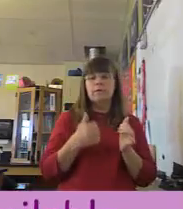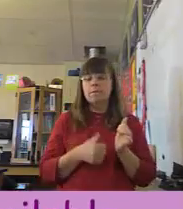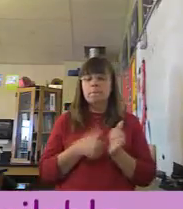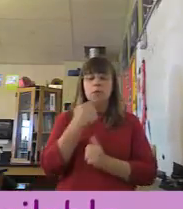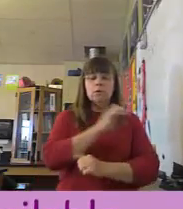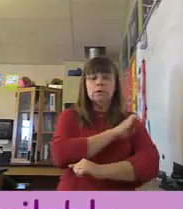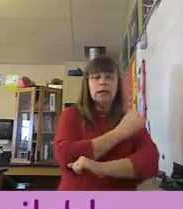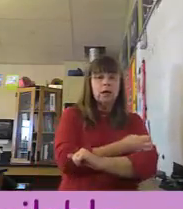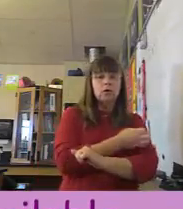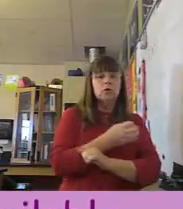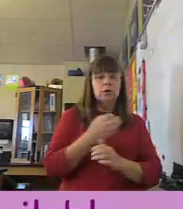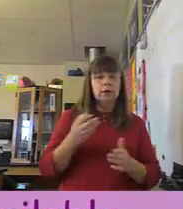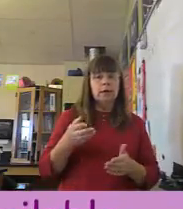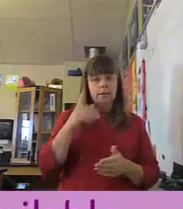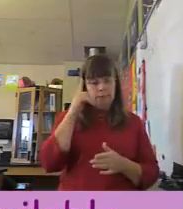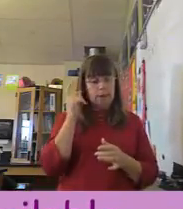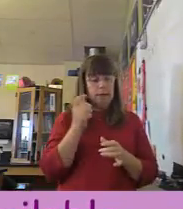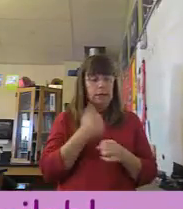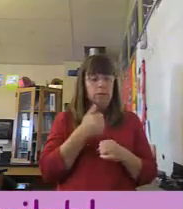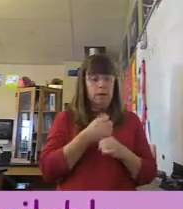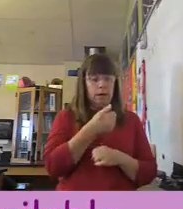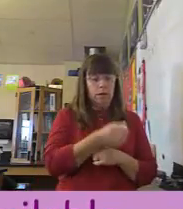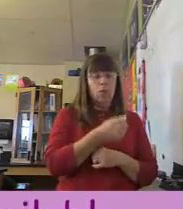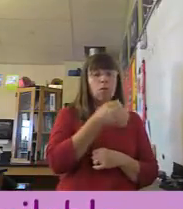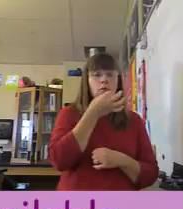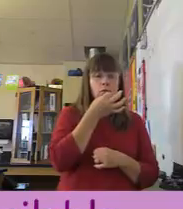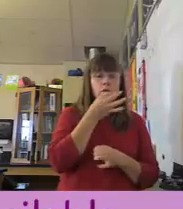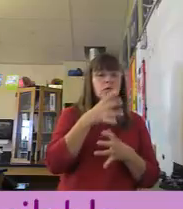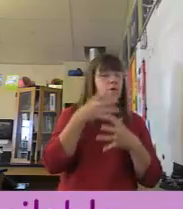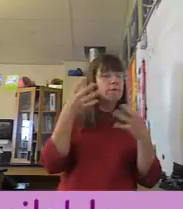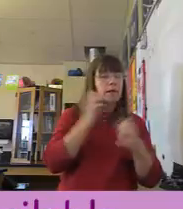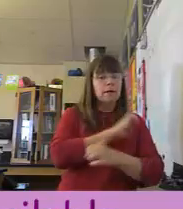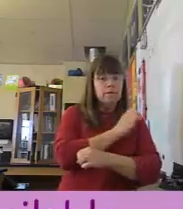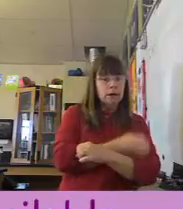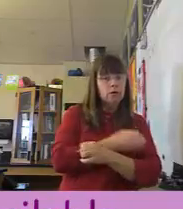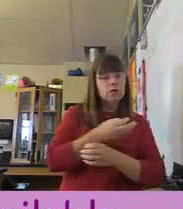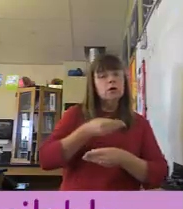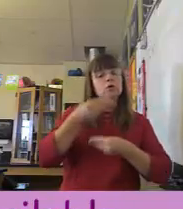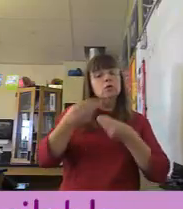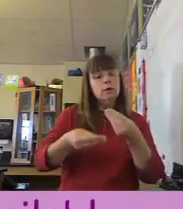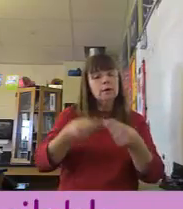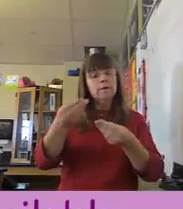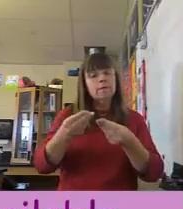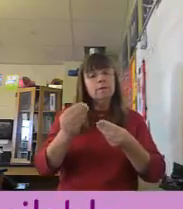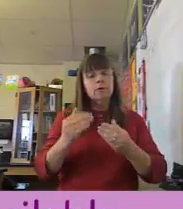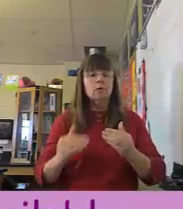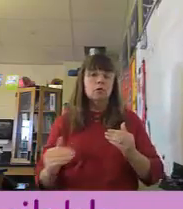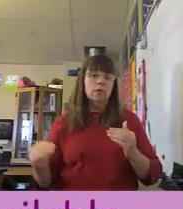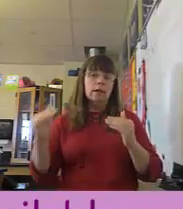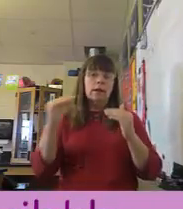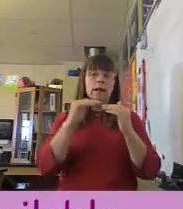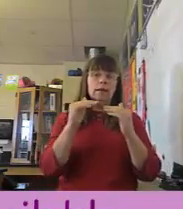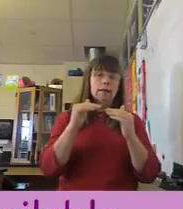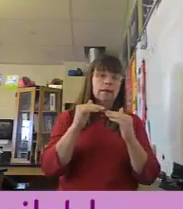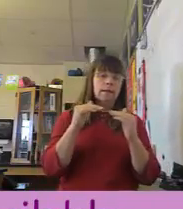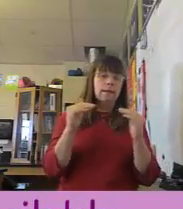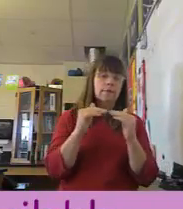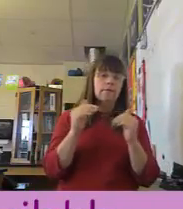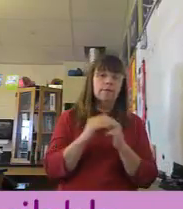they're making their own food. So they have a lot of energy that's available to give to the next level. But only about